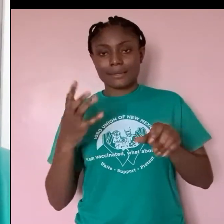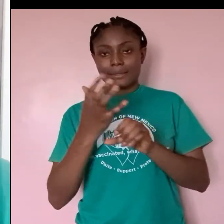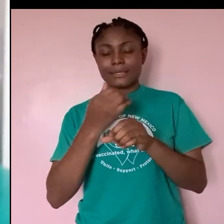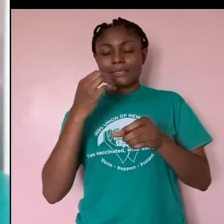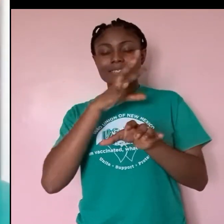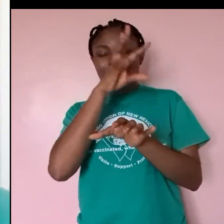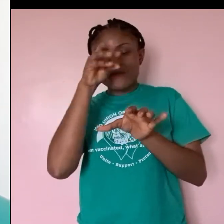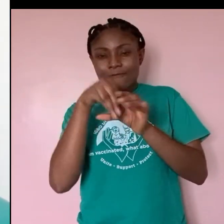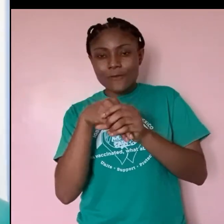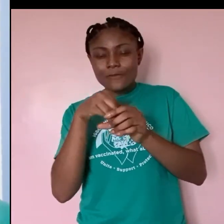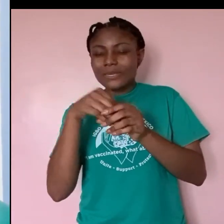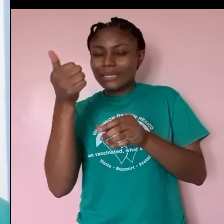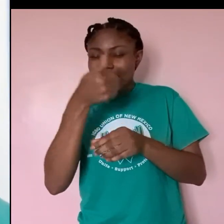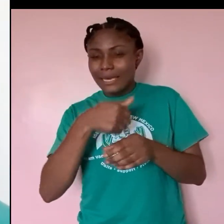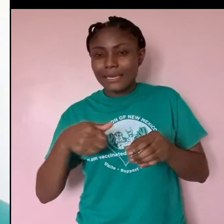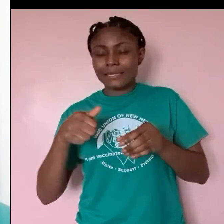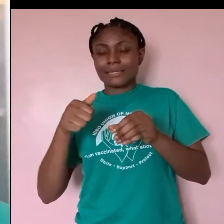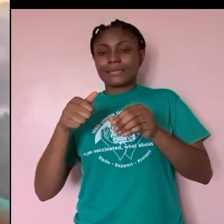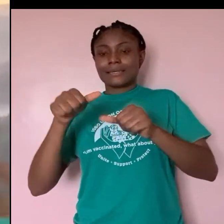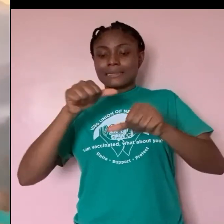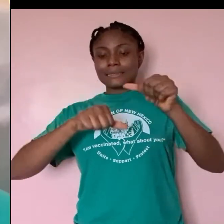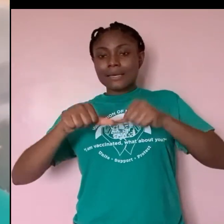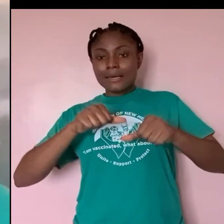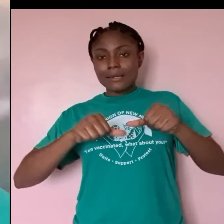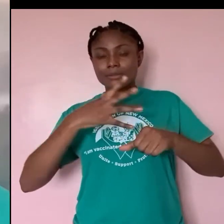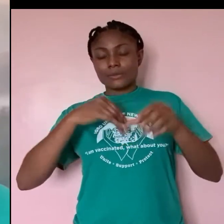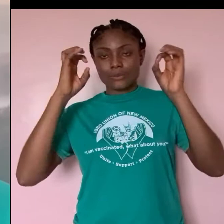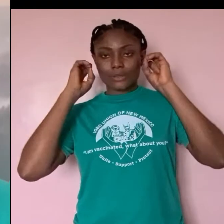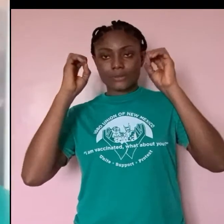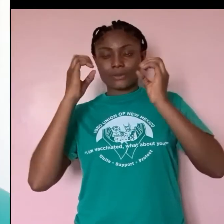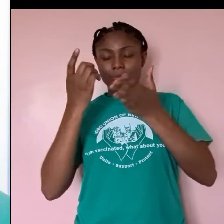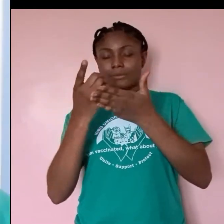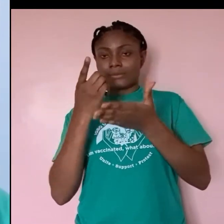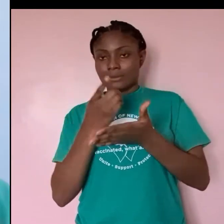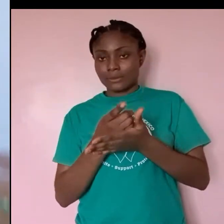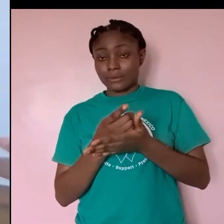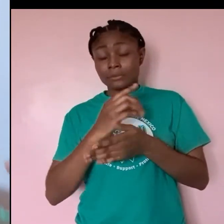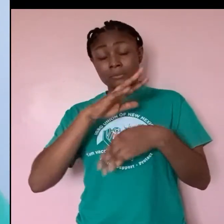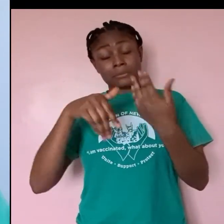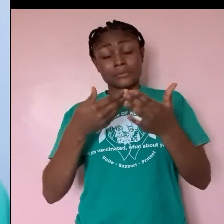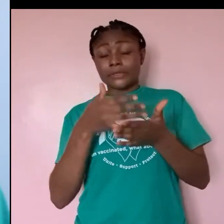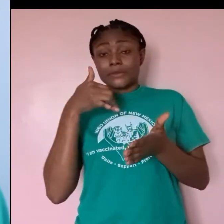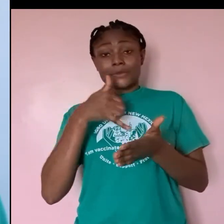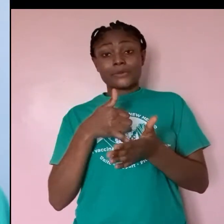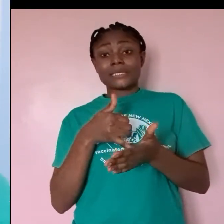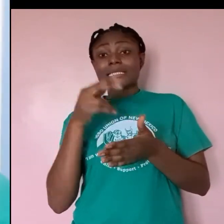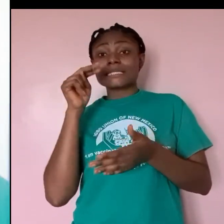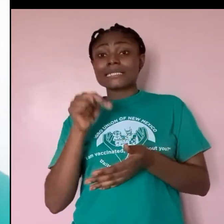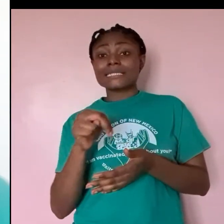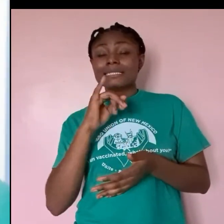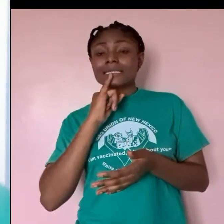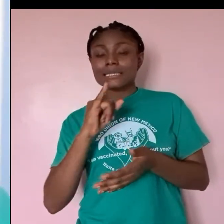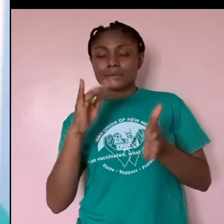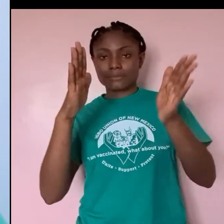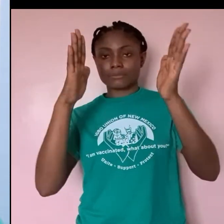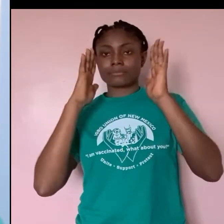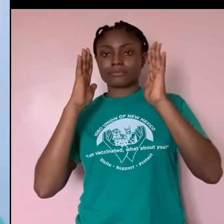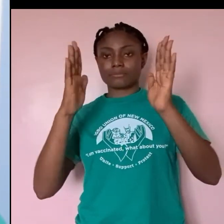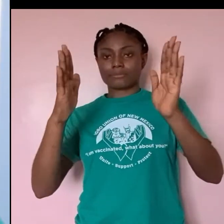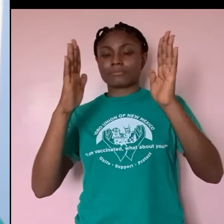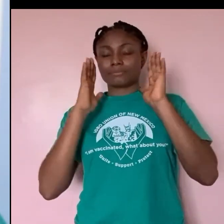get involved in any scientific or educational discussion. All it is calling for is